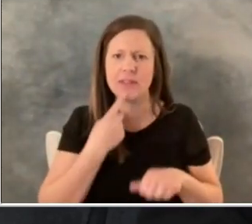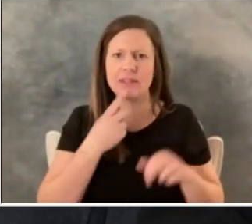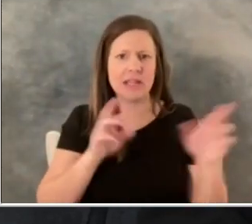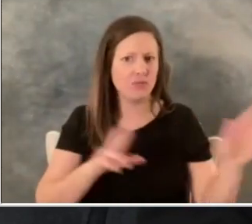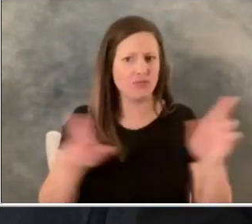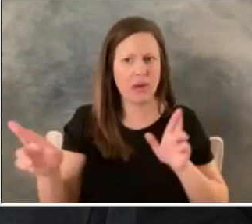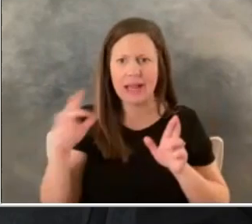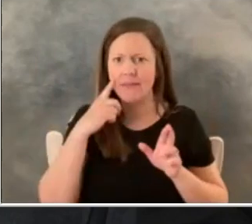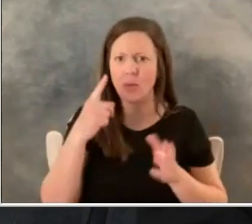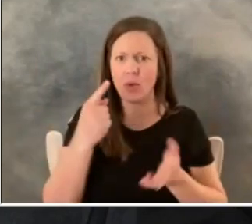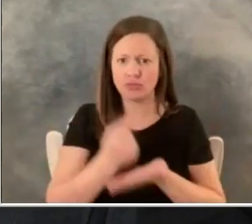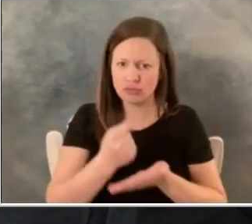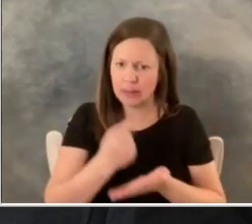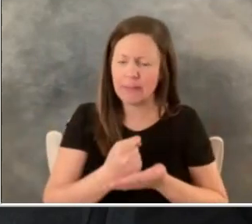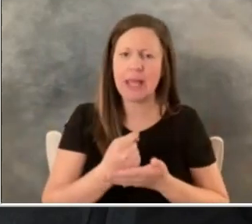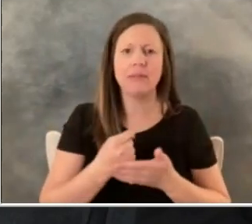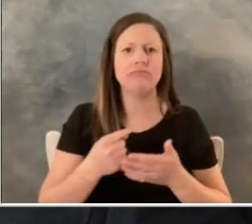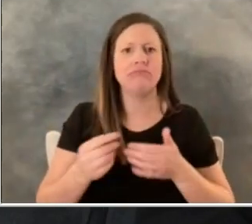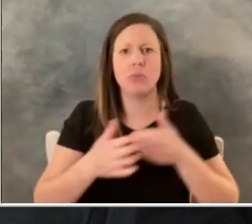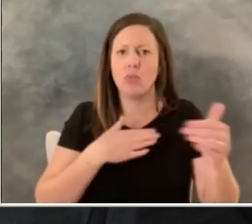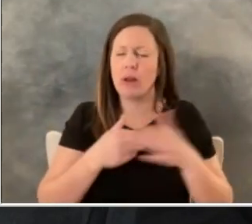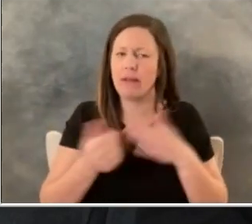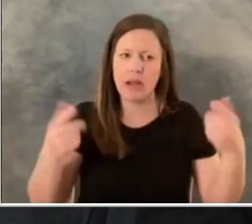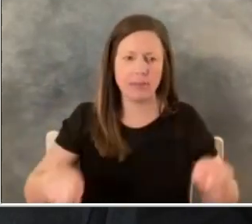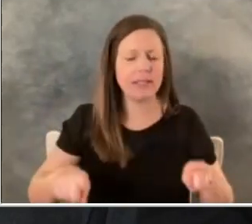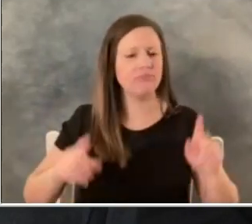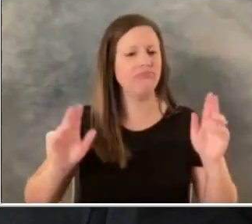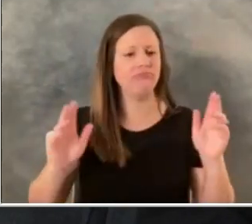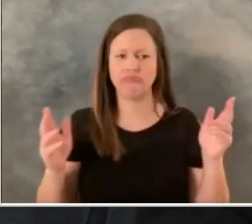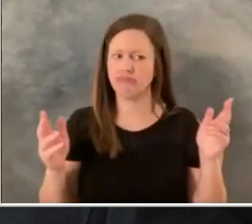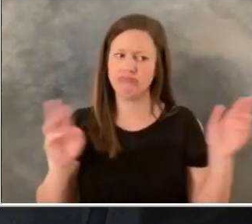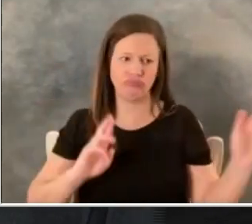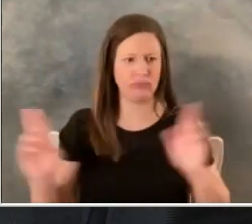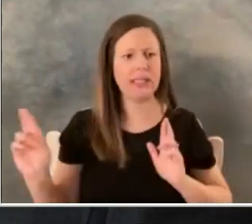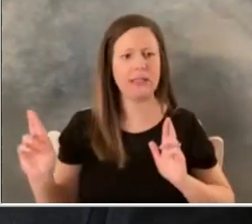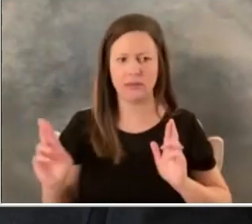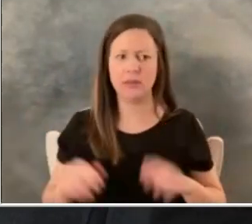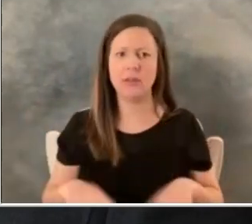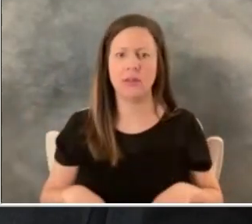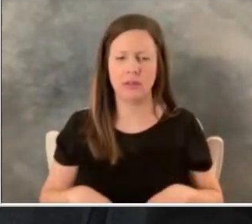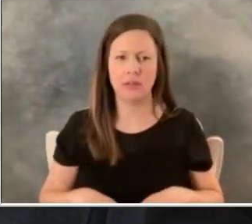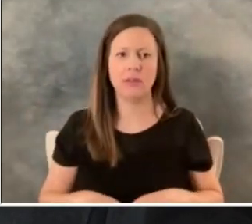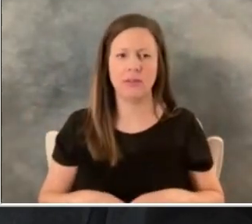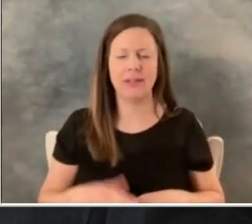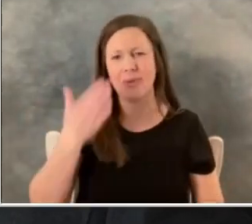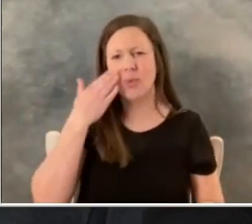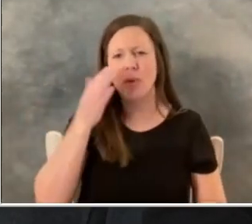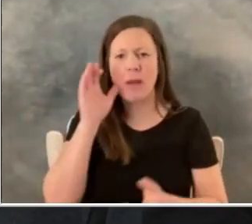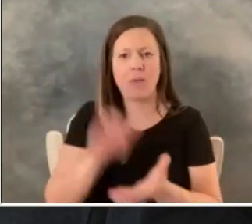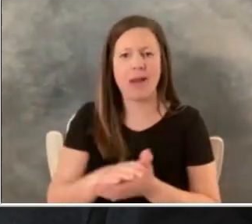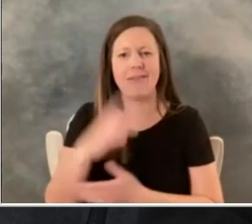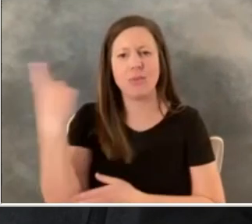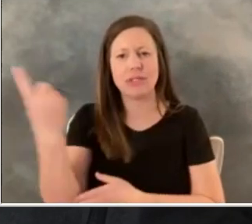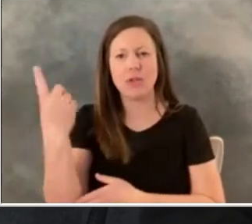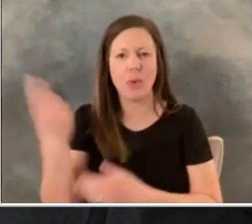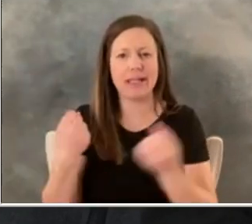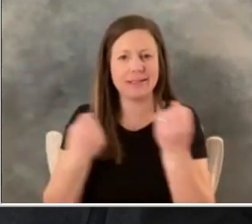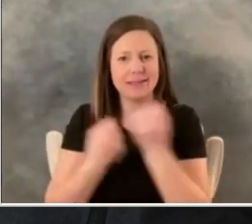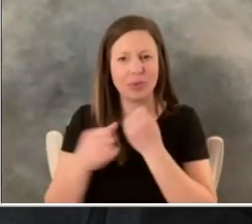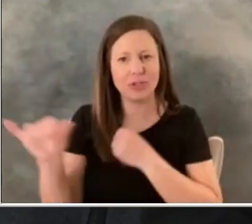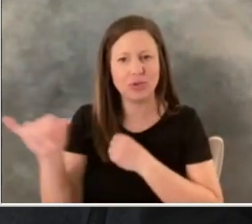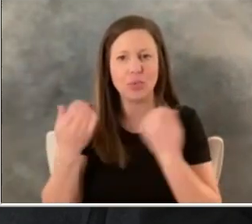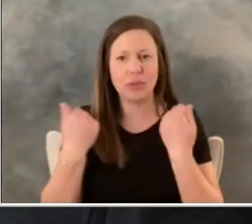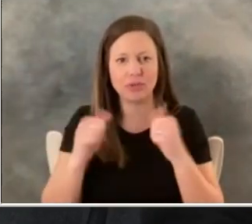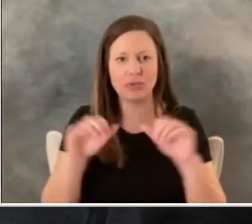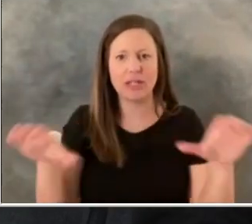and I'm ready to do it. And Erin was always with me, and we tried to do it together.